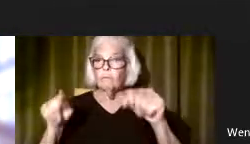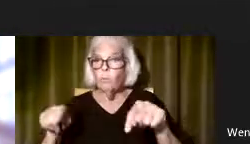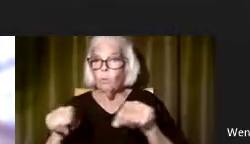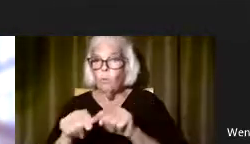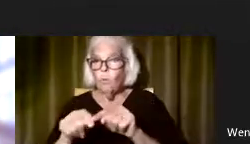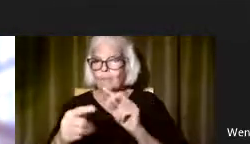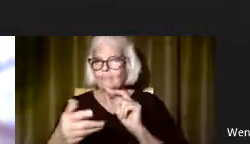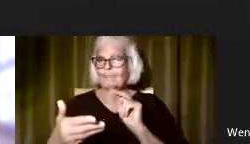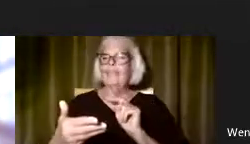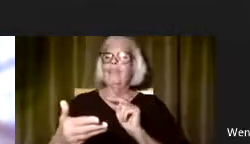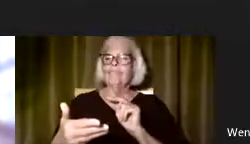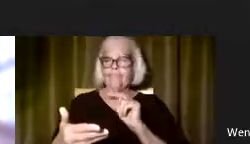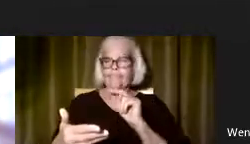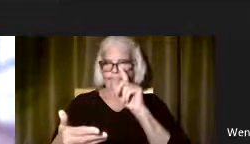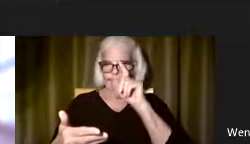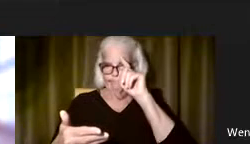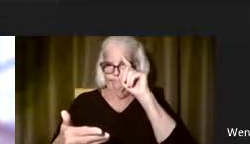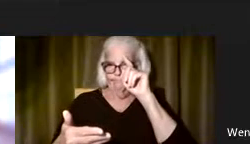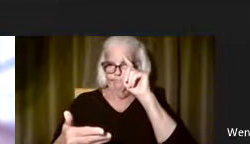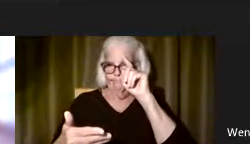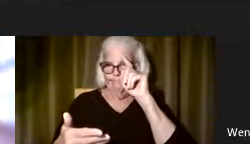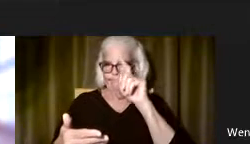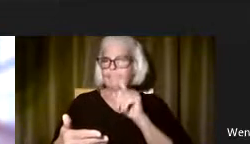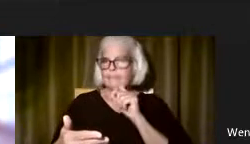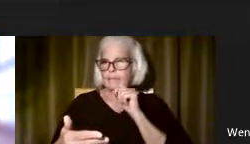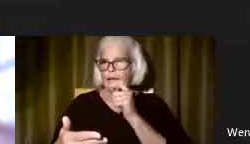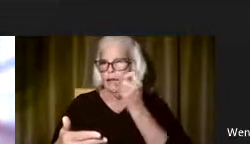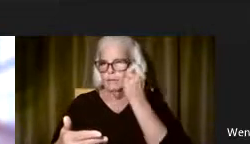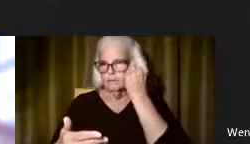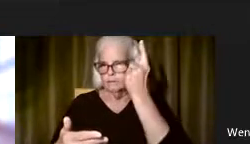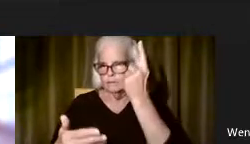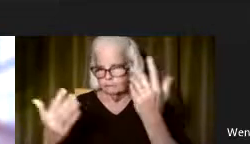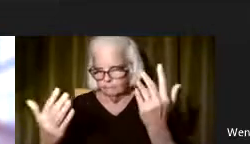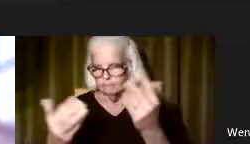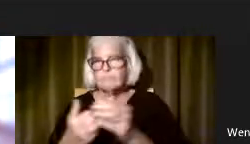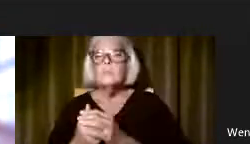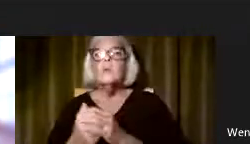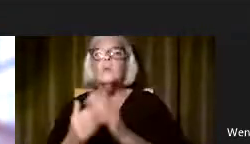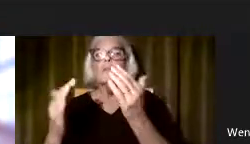information on that, but I remember that request from a month or two ago, and we looked into it.